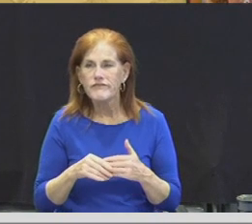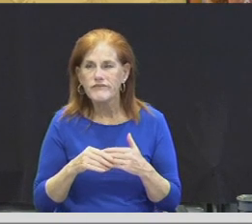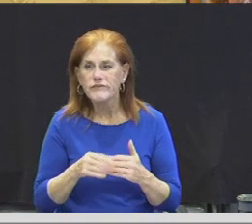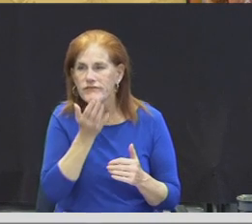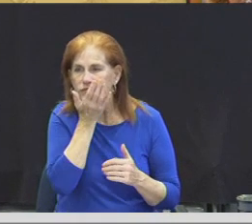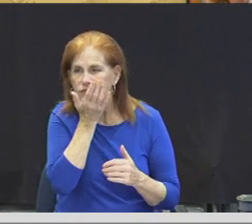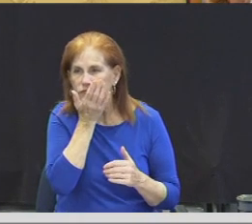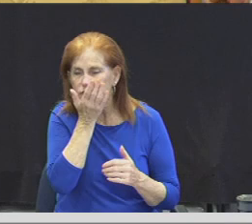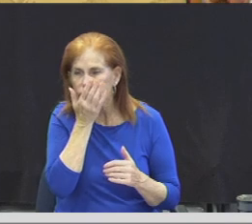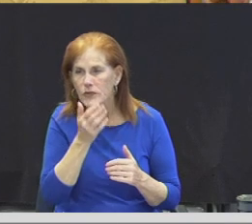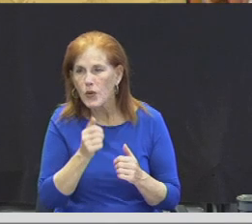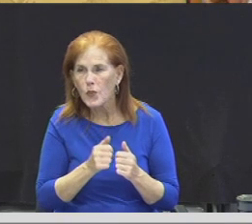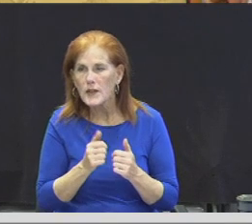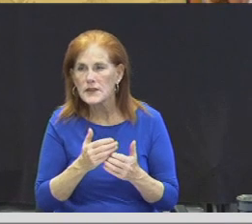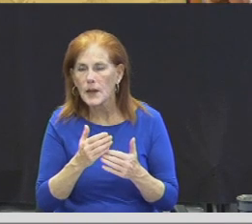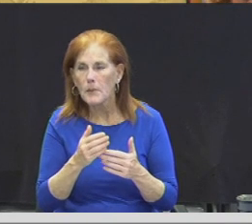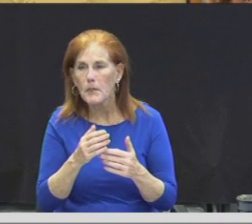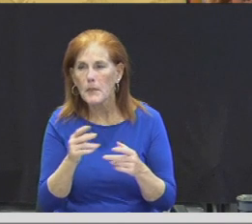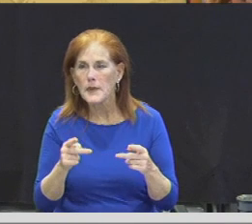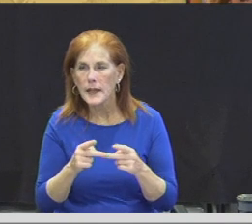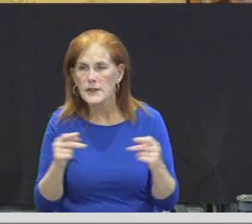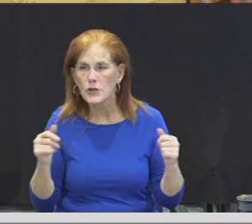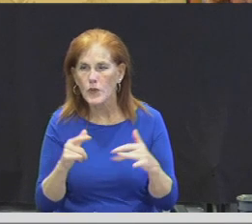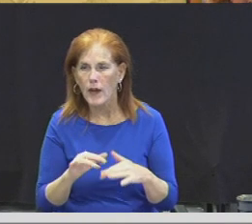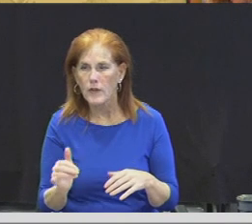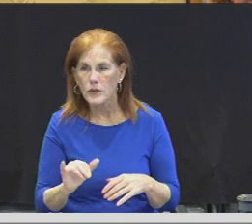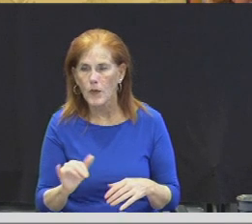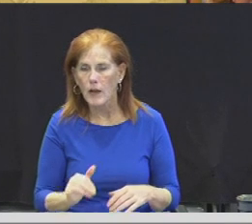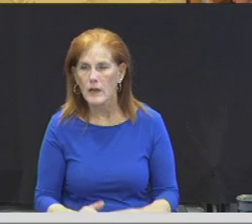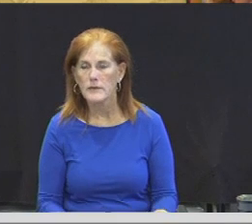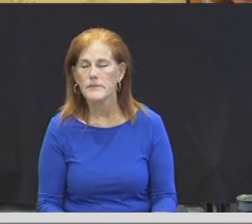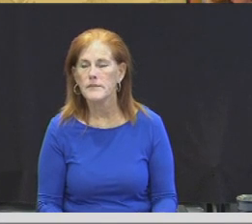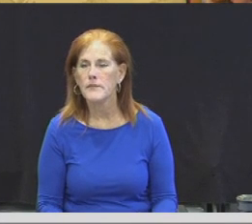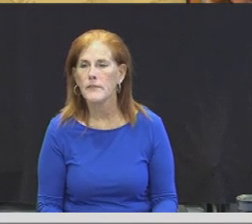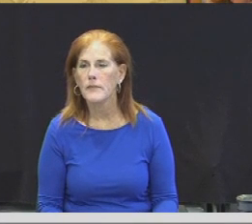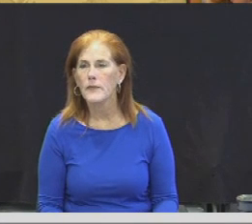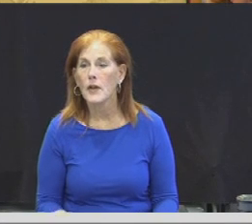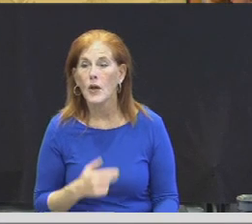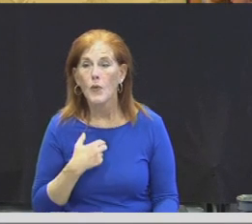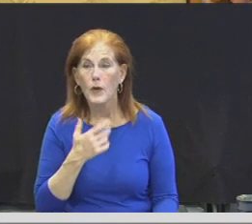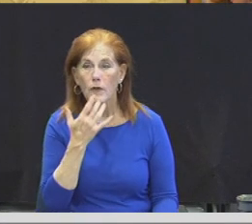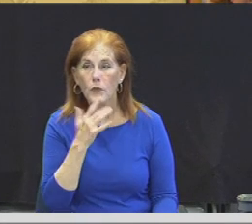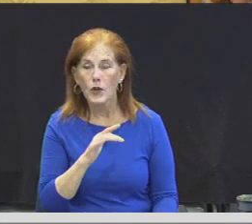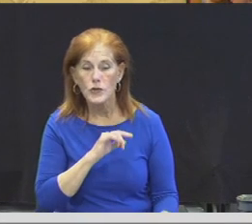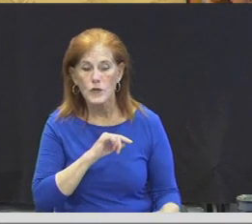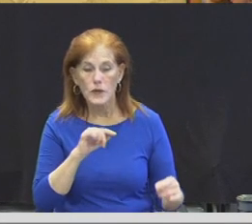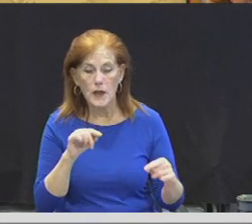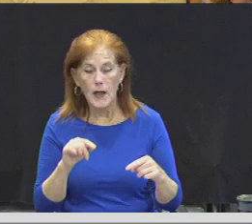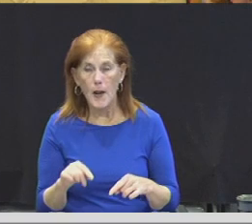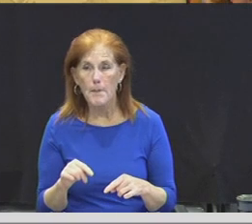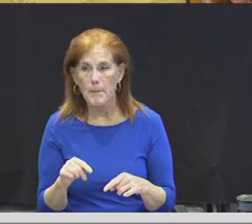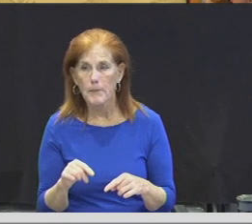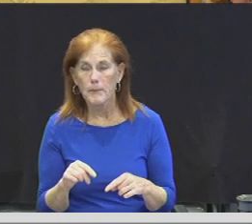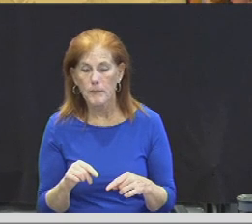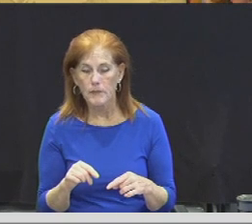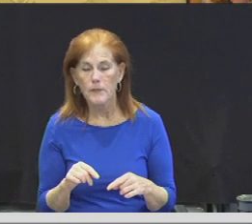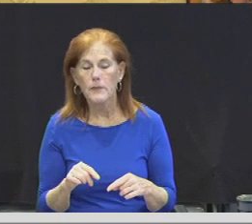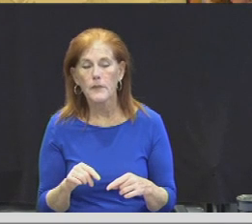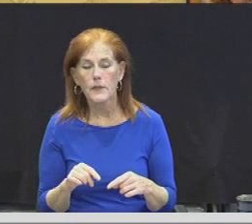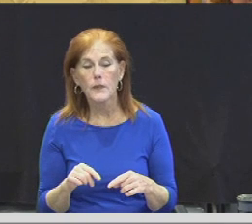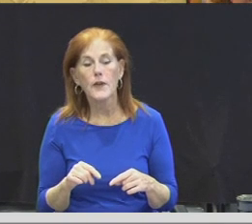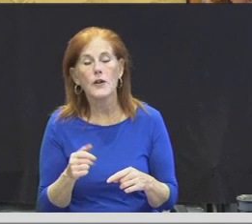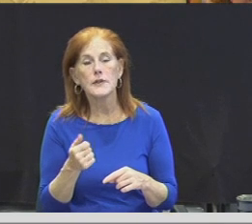of lawn with some gathering spaces around it. We were fortunate to come in just from an access point. There were a